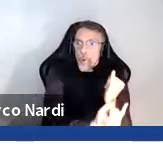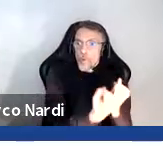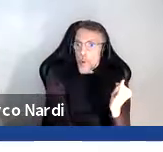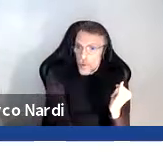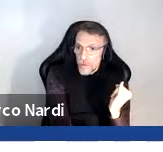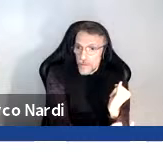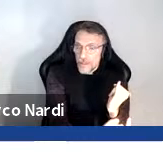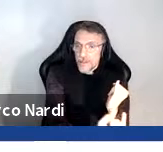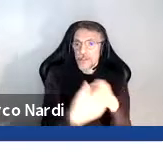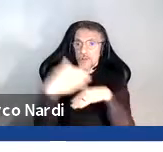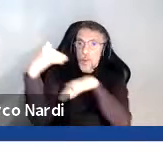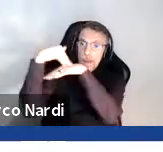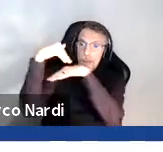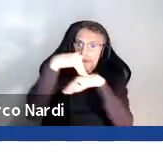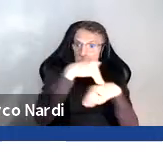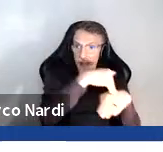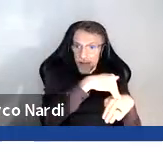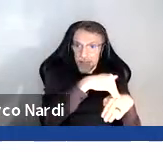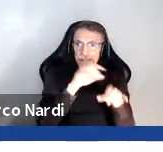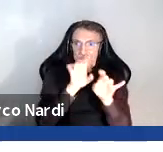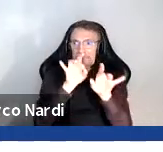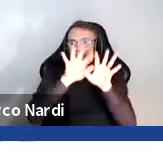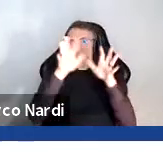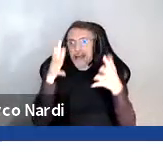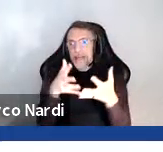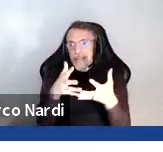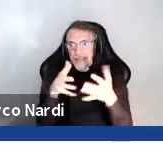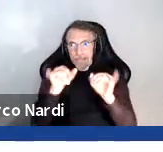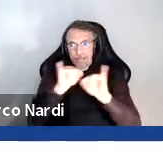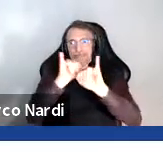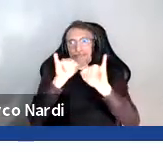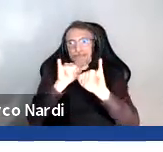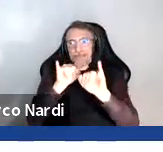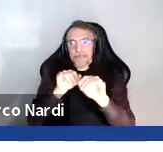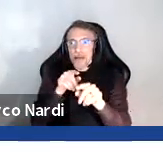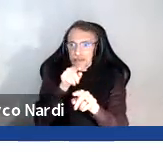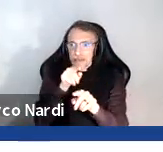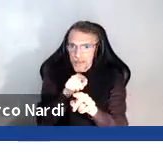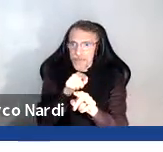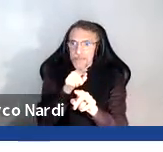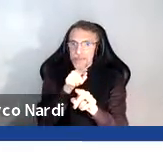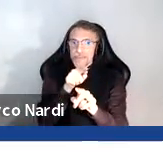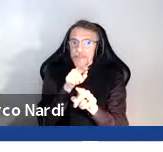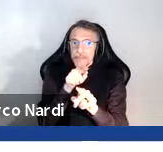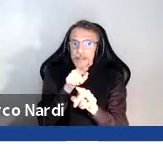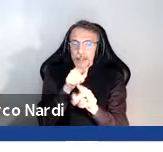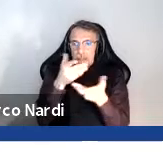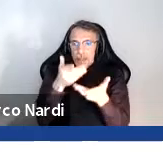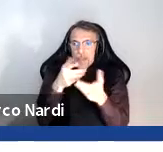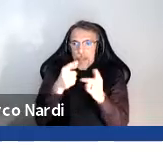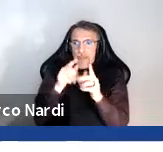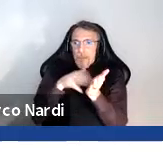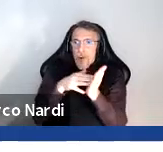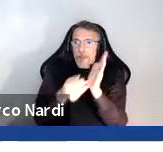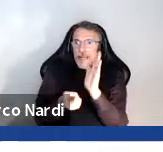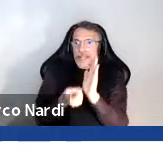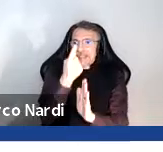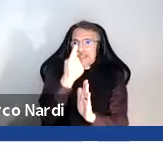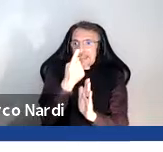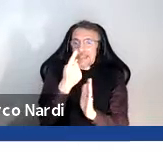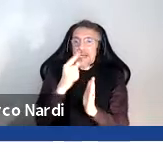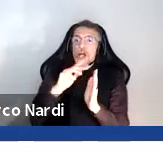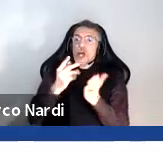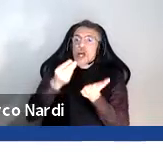the impact of the pandemic will be at its maximum, and at the moment when the debt